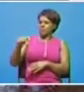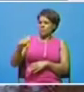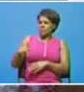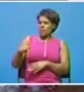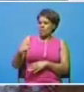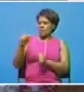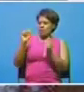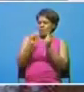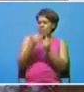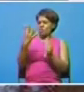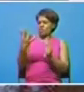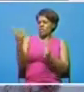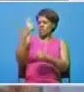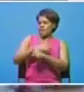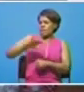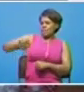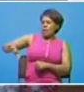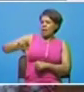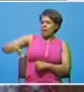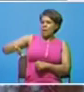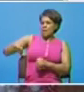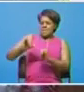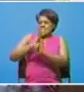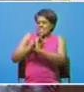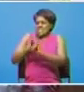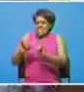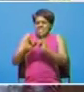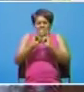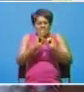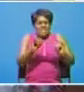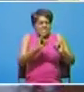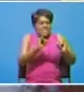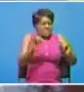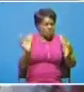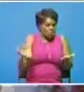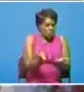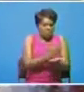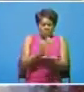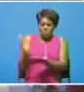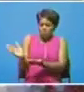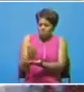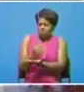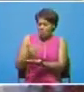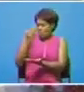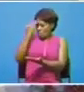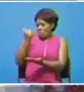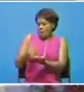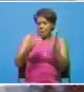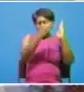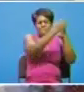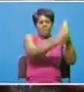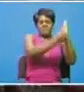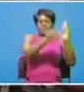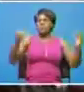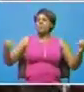14 zimesalia. Niza kusafisha, safisha, fagia, fagia. Kwa sababu a manifesto is very